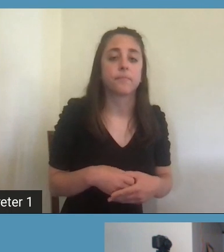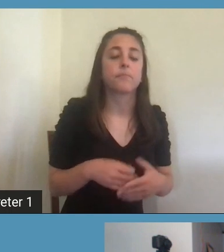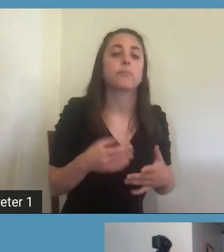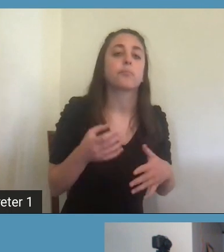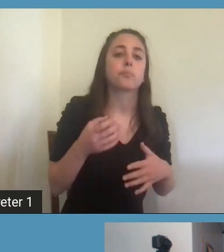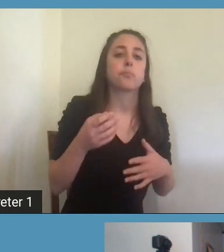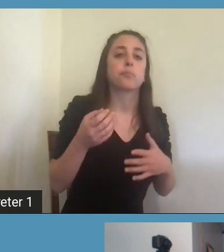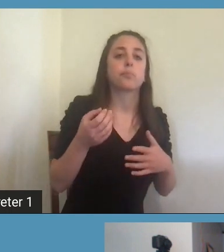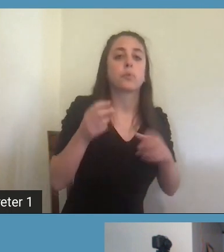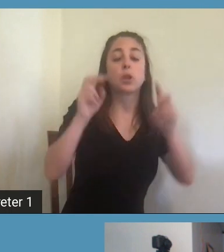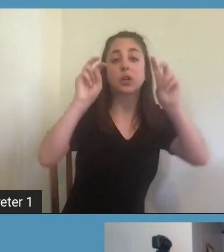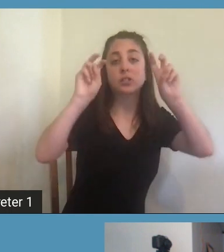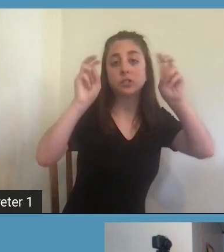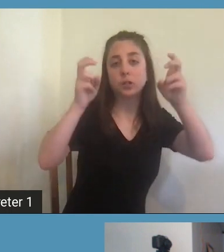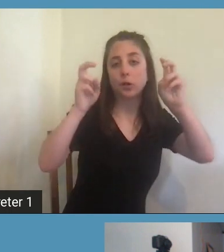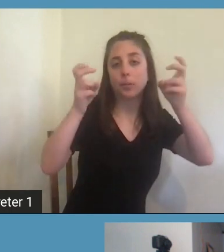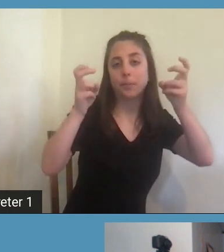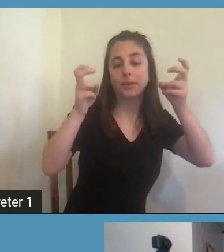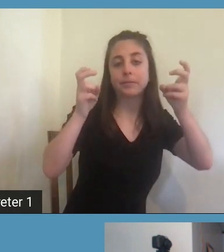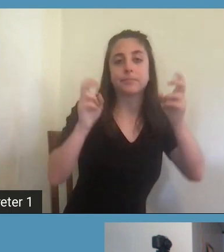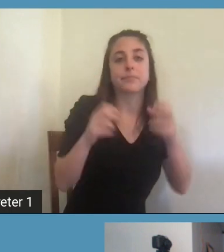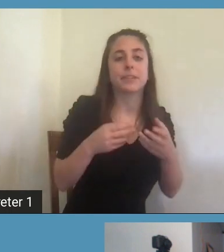subject to sort of interact with it, if they're,